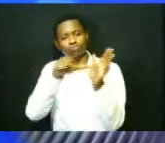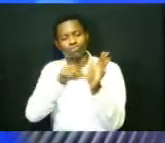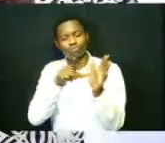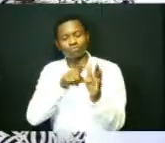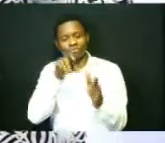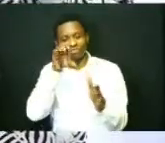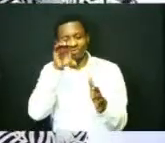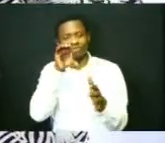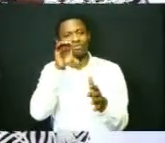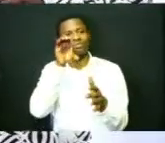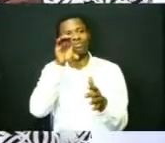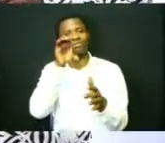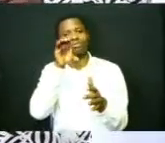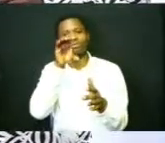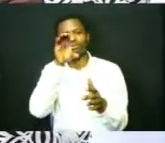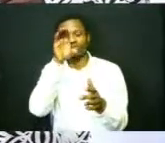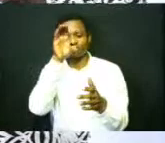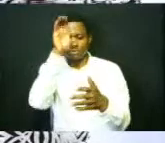verse